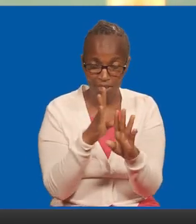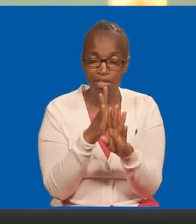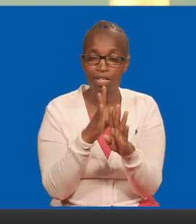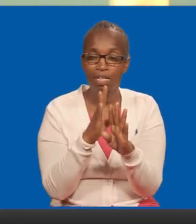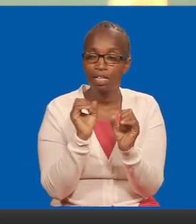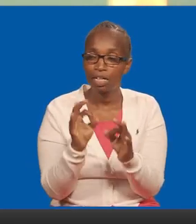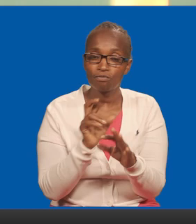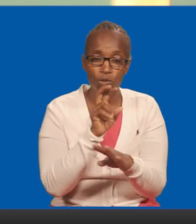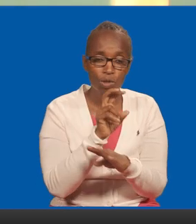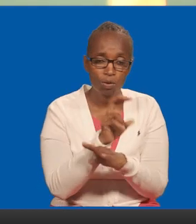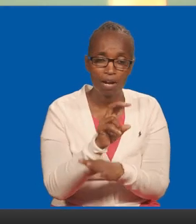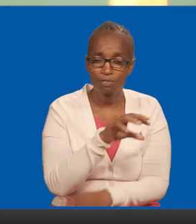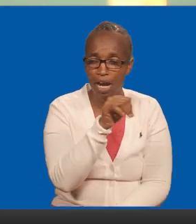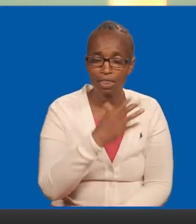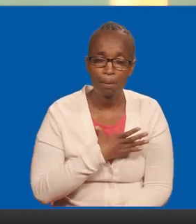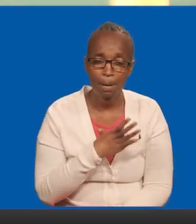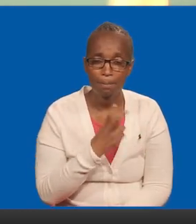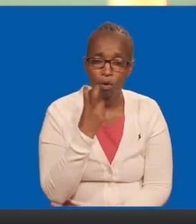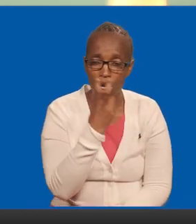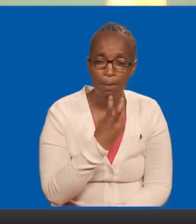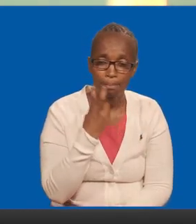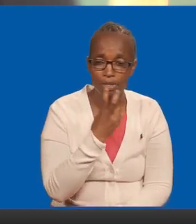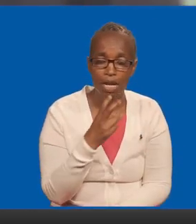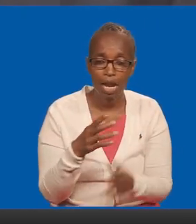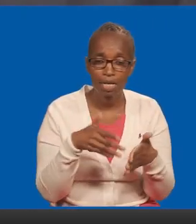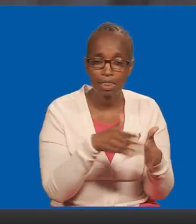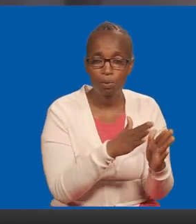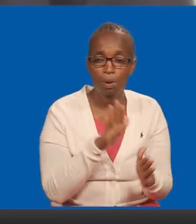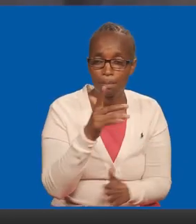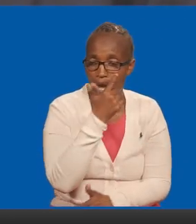the way they are blinking their eyes, could easily tell